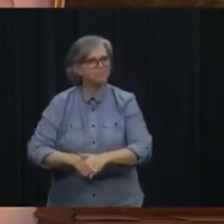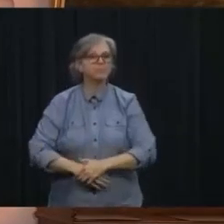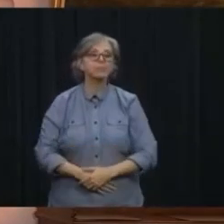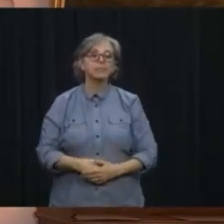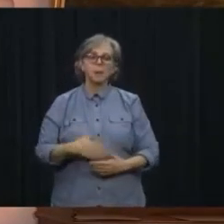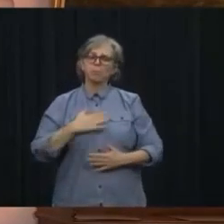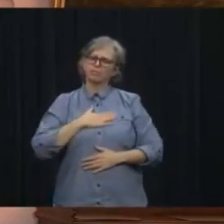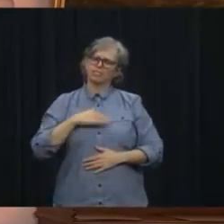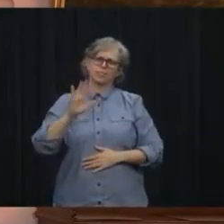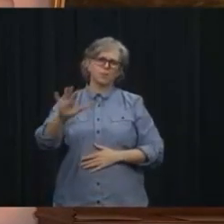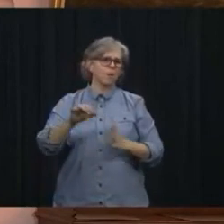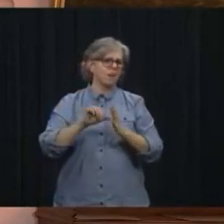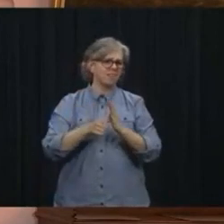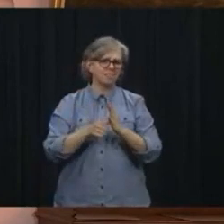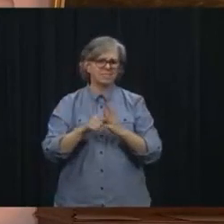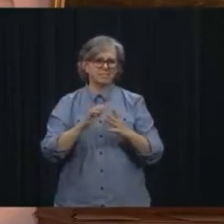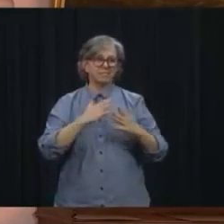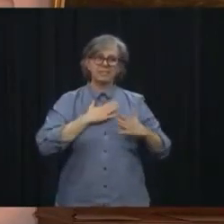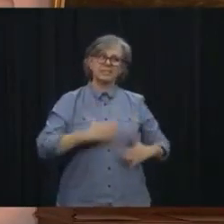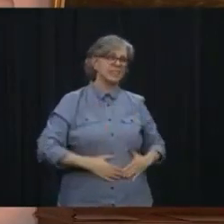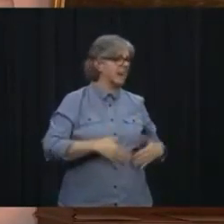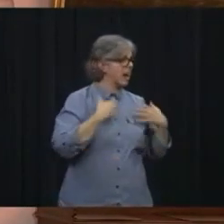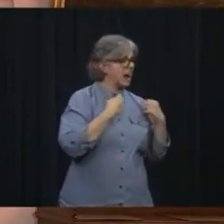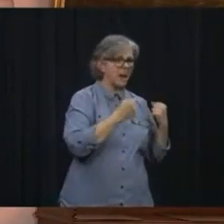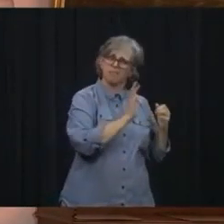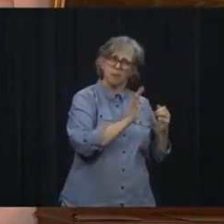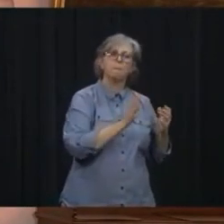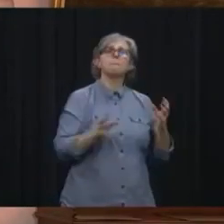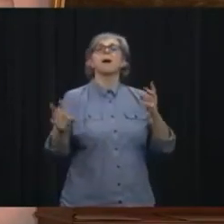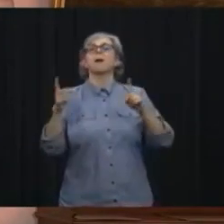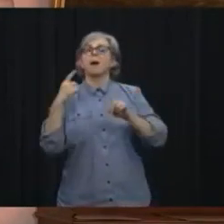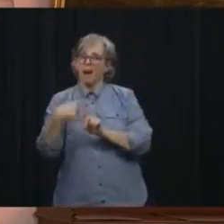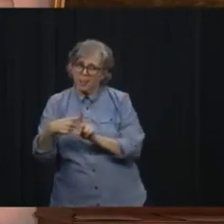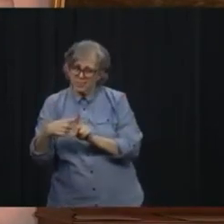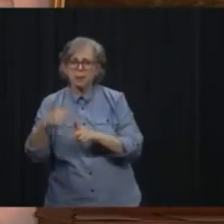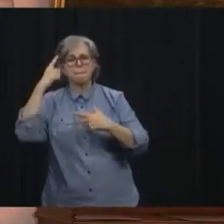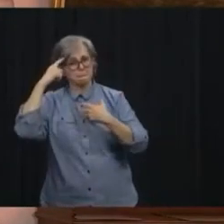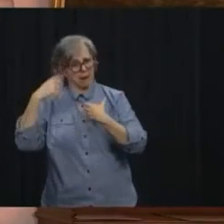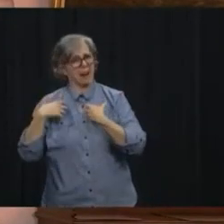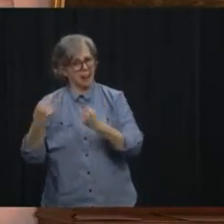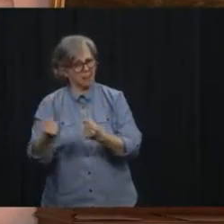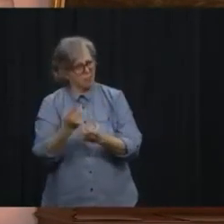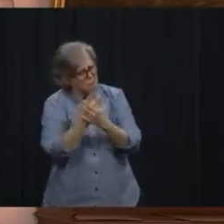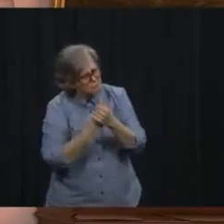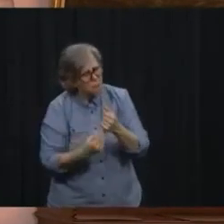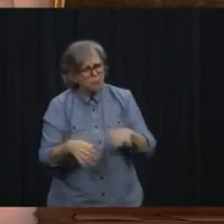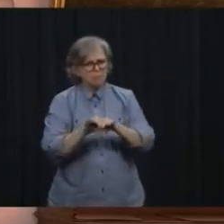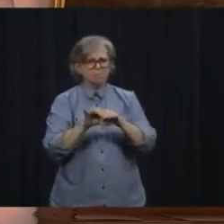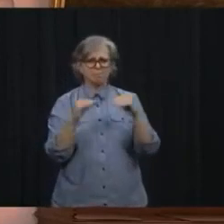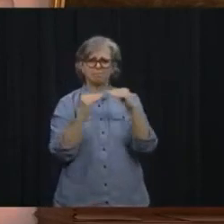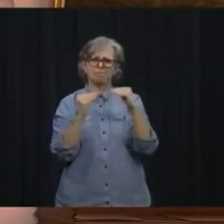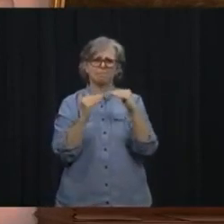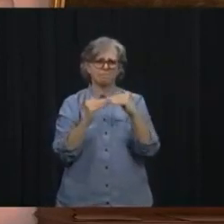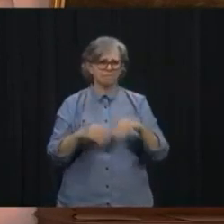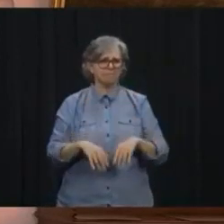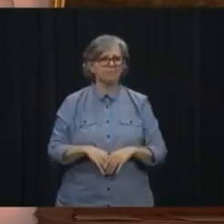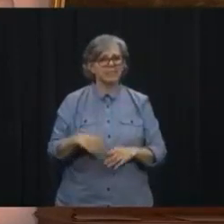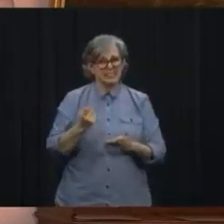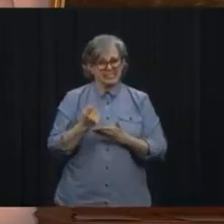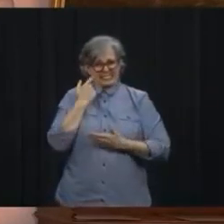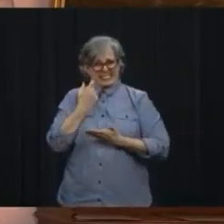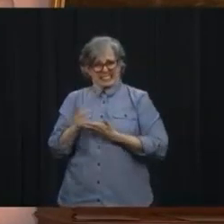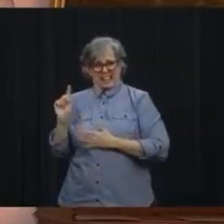information as we can. I've asked Lori Chris, who a member of my cabinet, Mental Health and Addiction